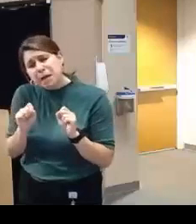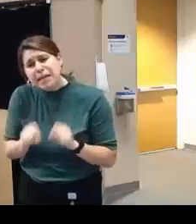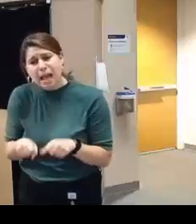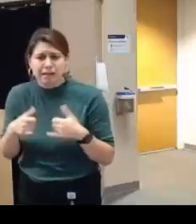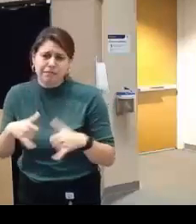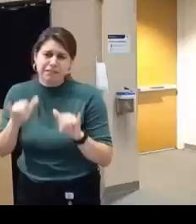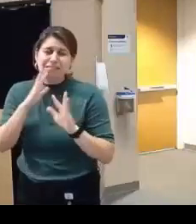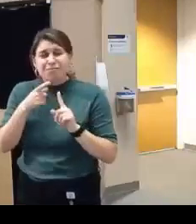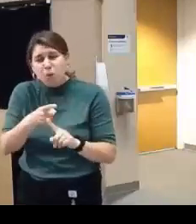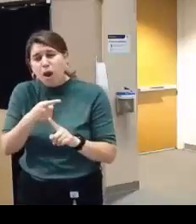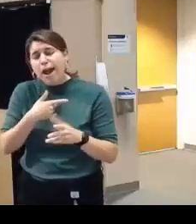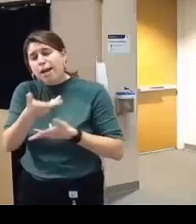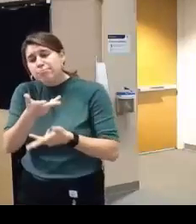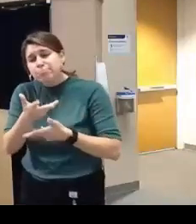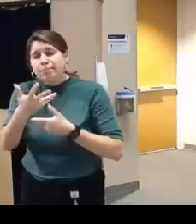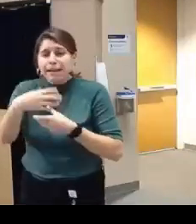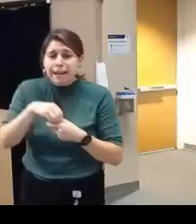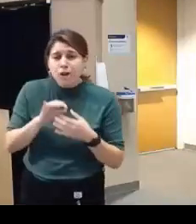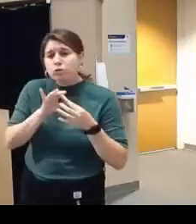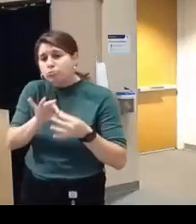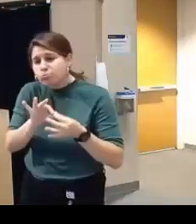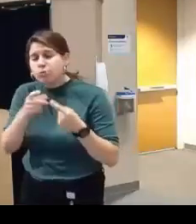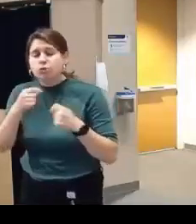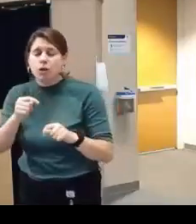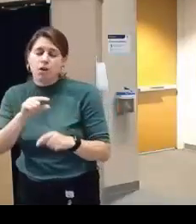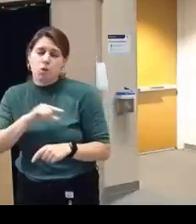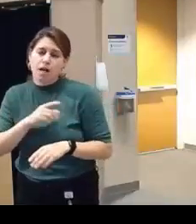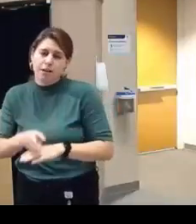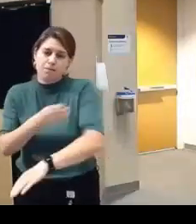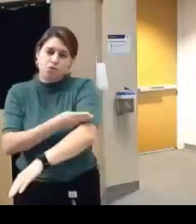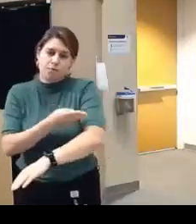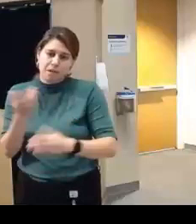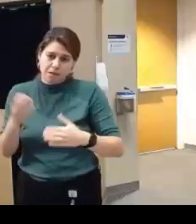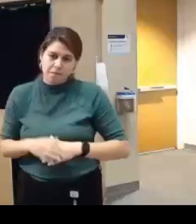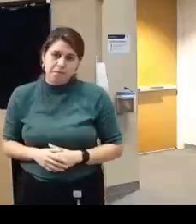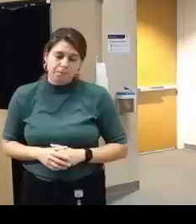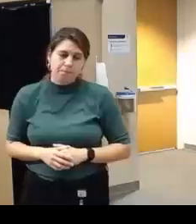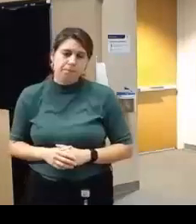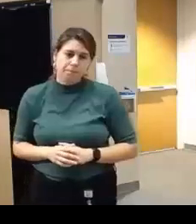to engage with them, getting them on board, and using our quality improvement processes.